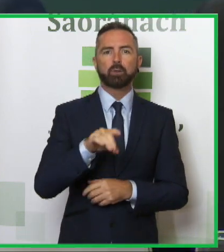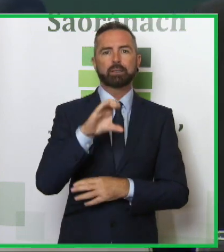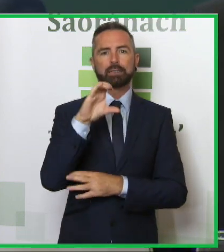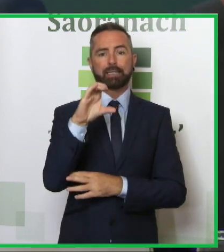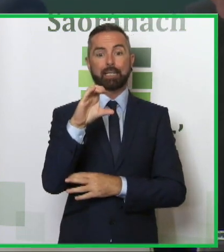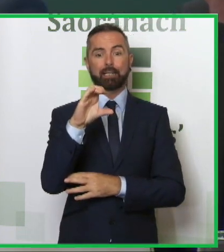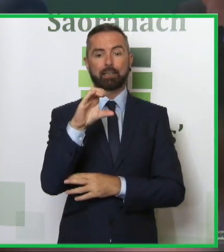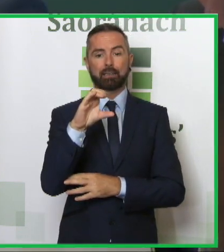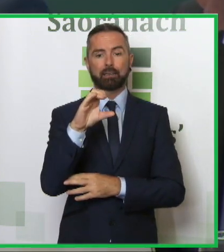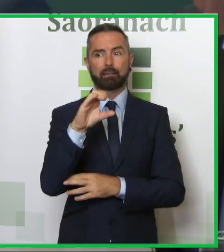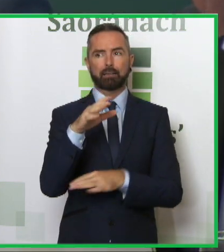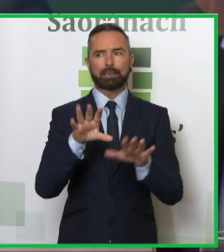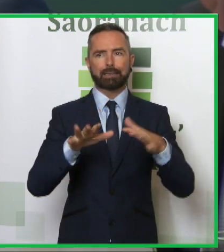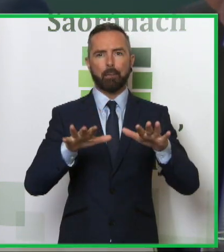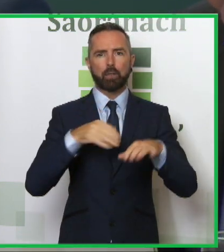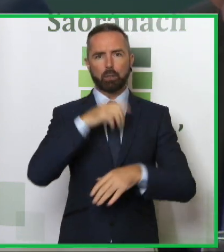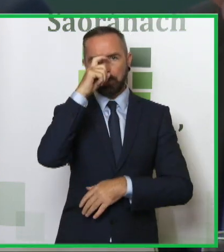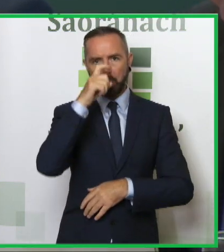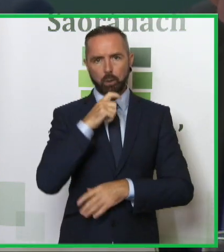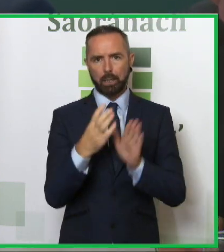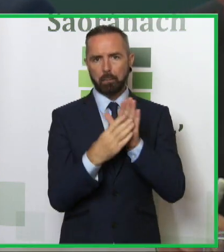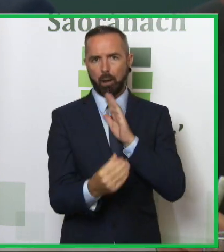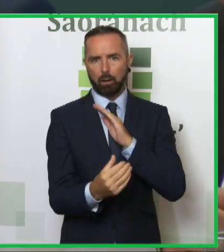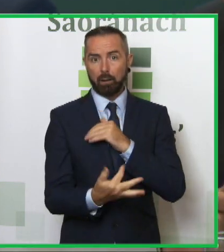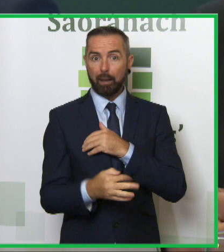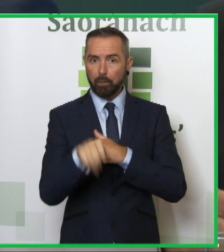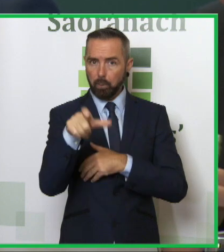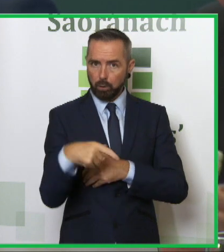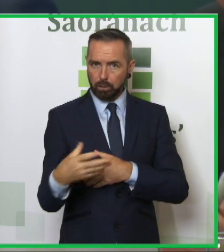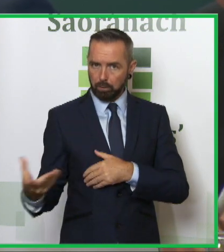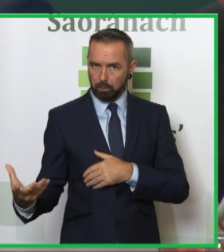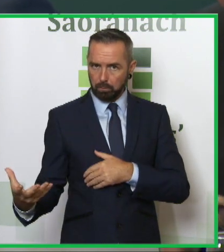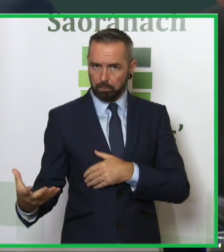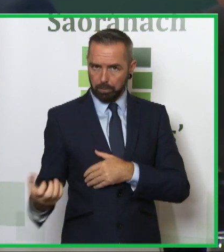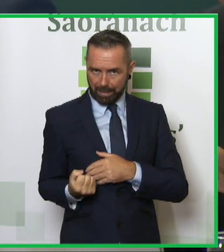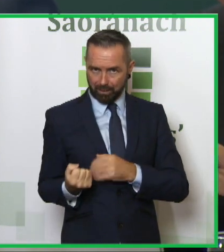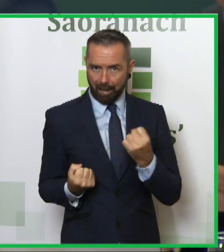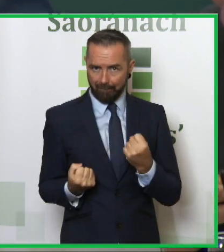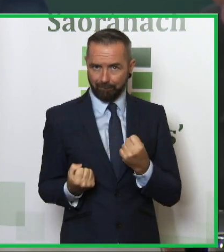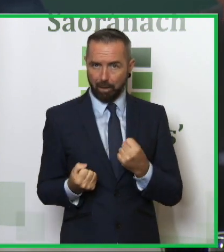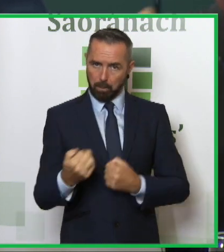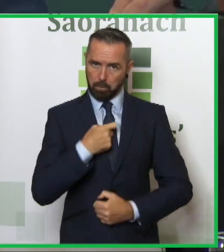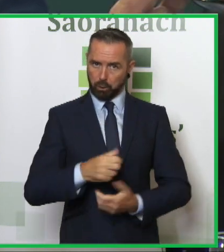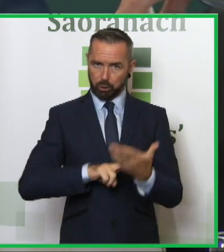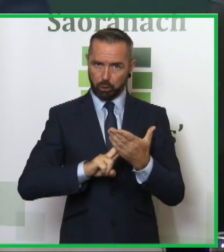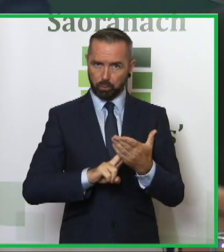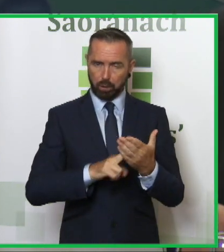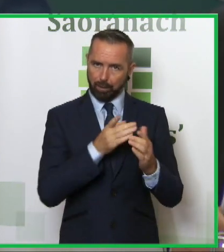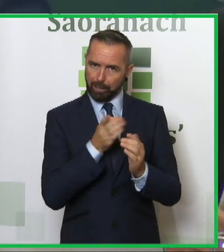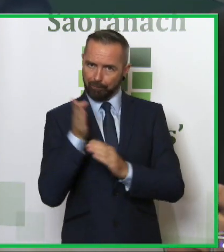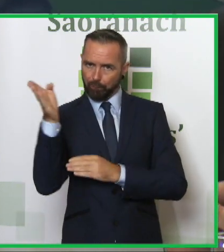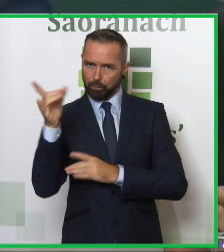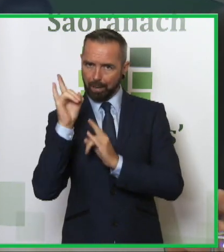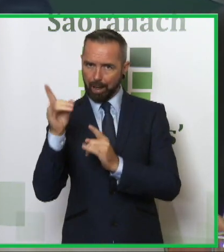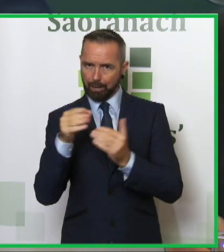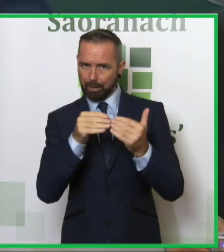what the Portuguese model does. It refers people found in personal possession for a health-led intervention. Option D is, we describe